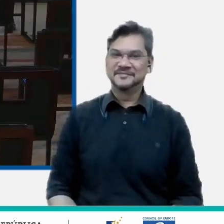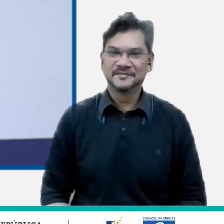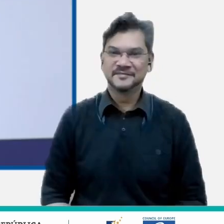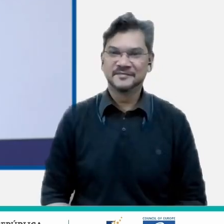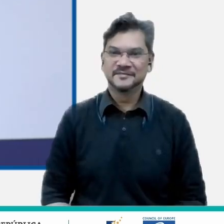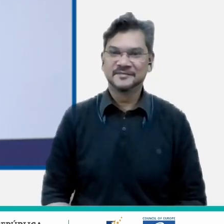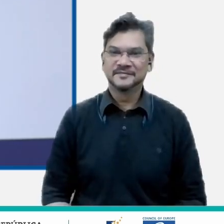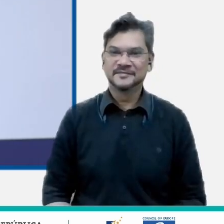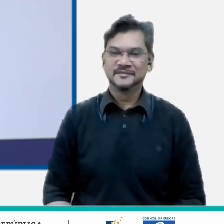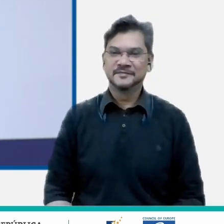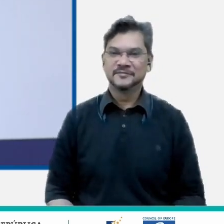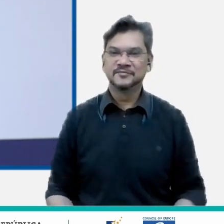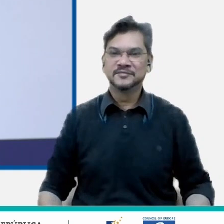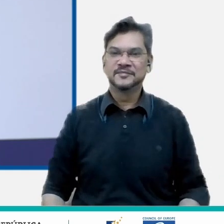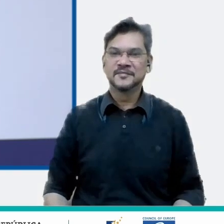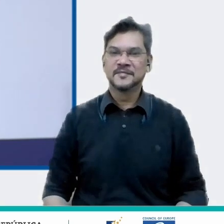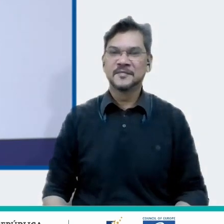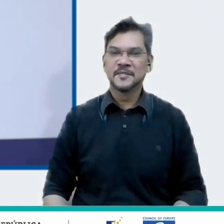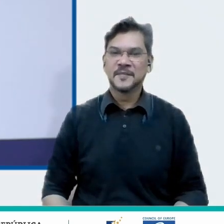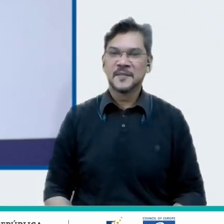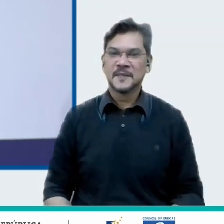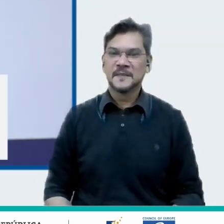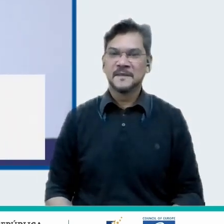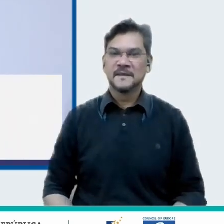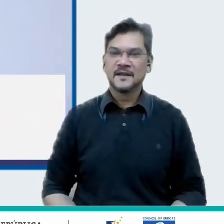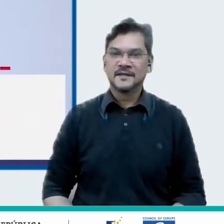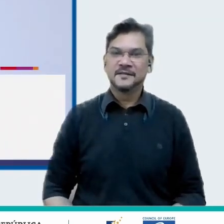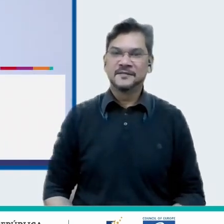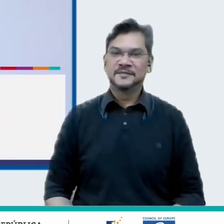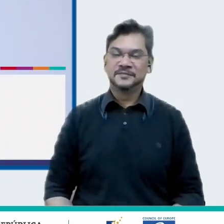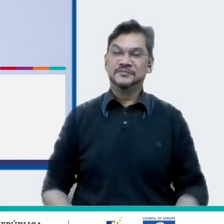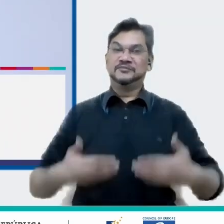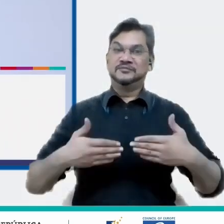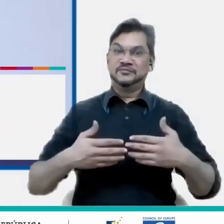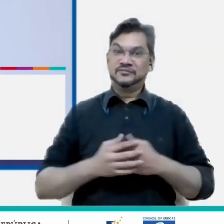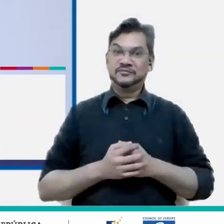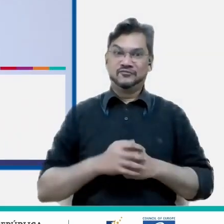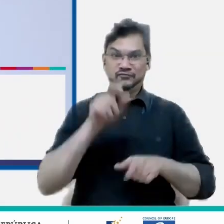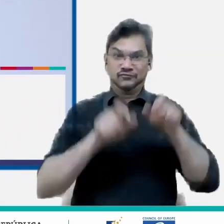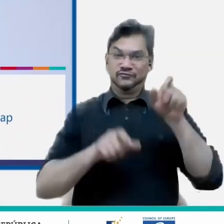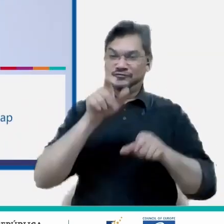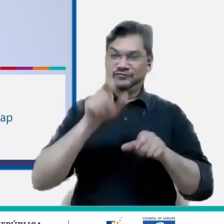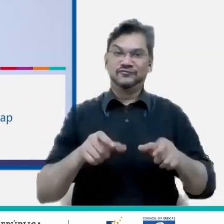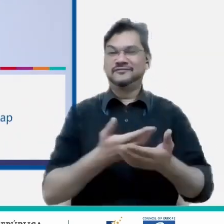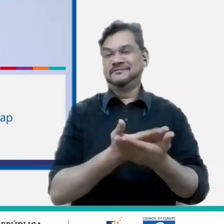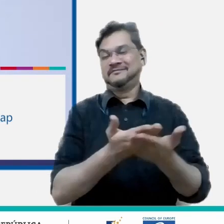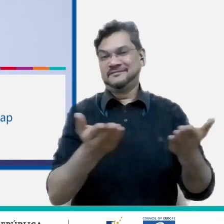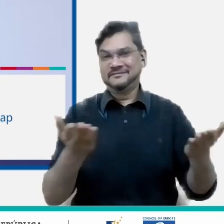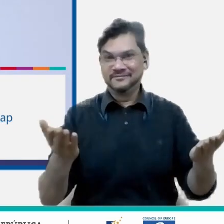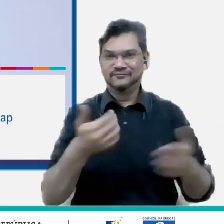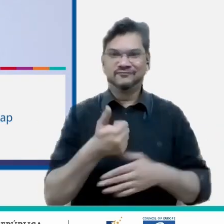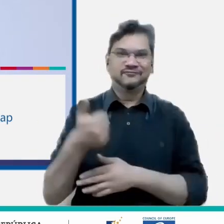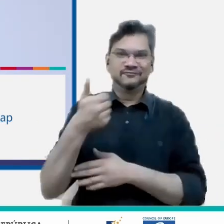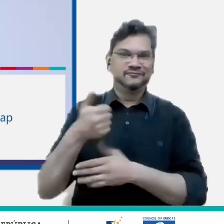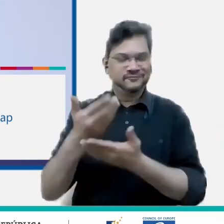Dear honorary guests, dear participants, dear chair, I want to first of all extend my sincere gratitude to